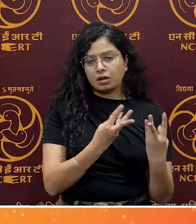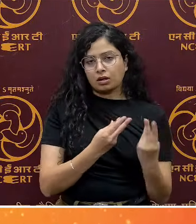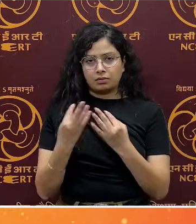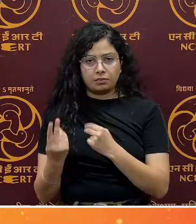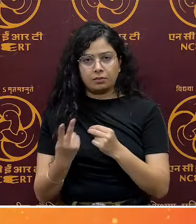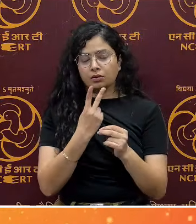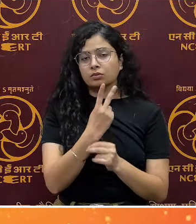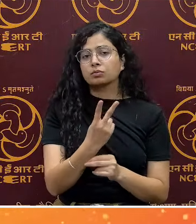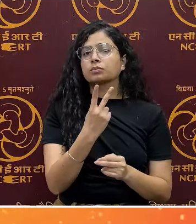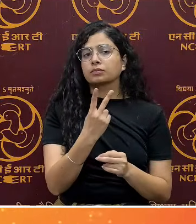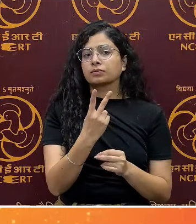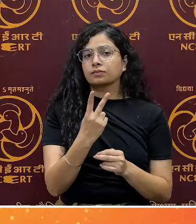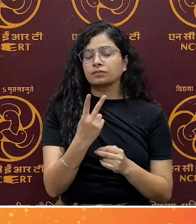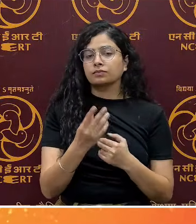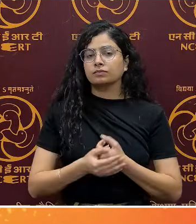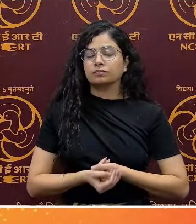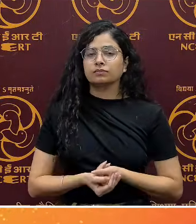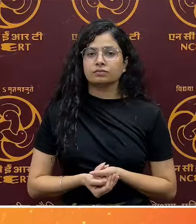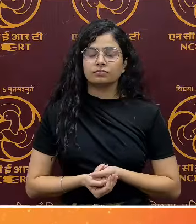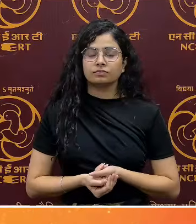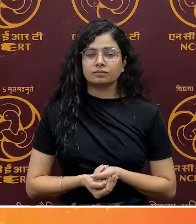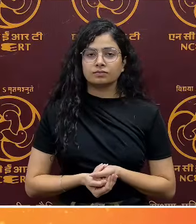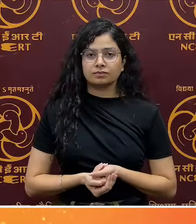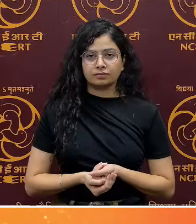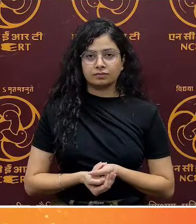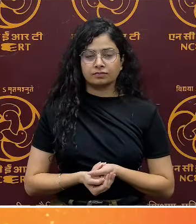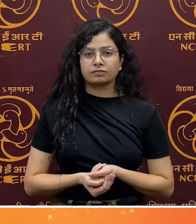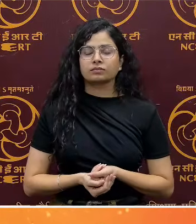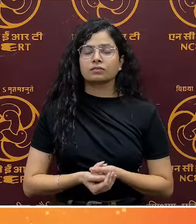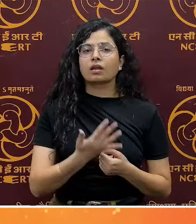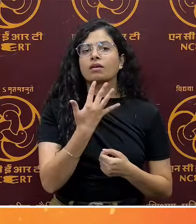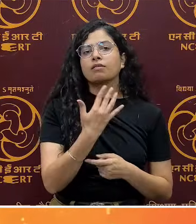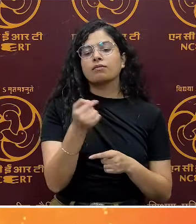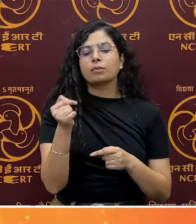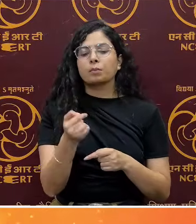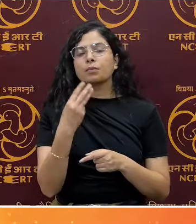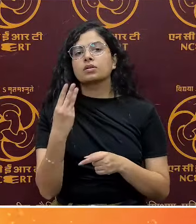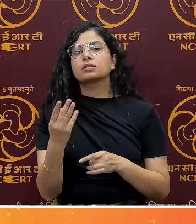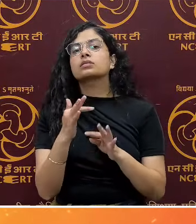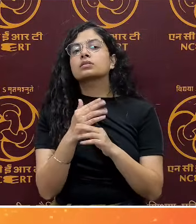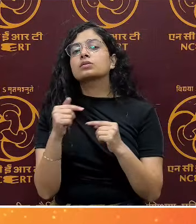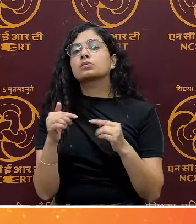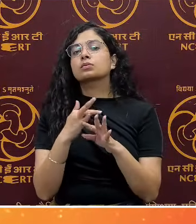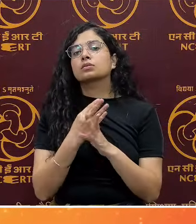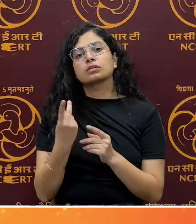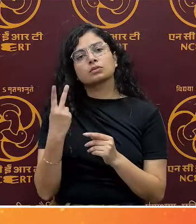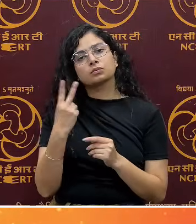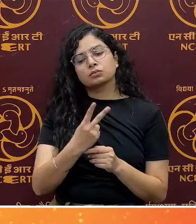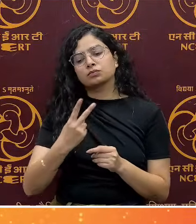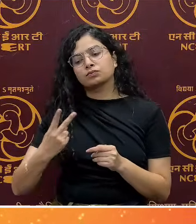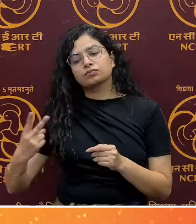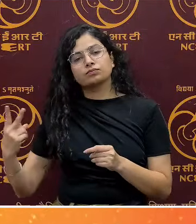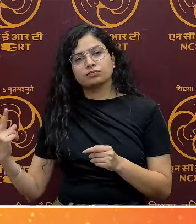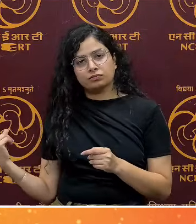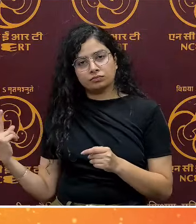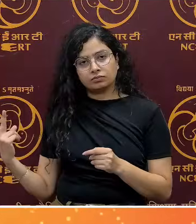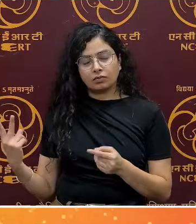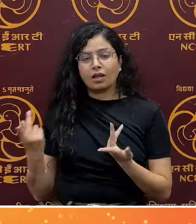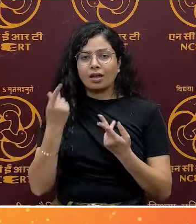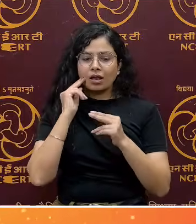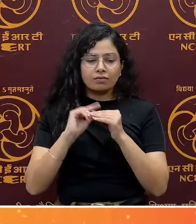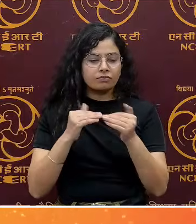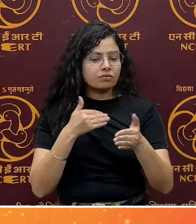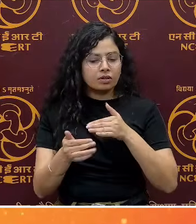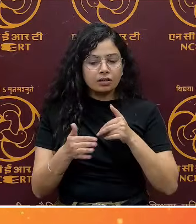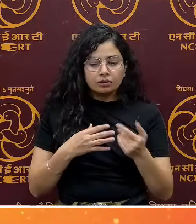is 2. 2. 5 minus 3 it is 2, 7 minus 5 it is 2, next term will be 9, and